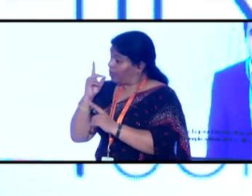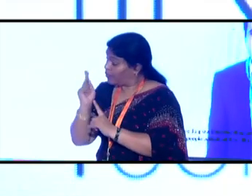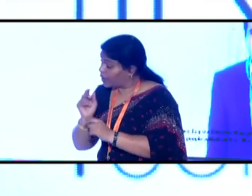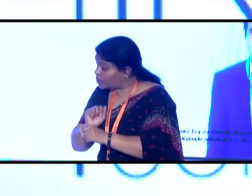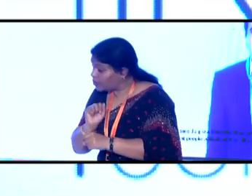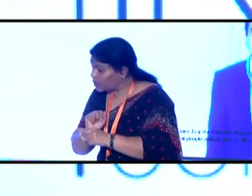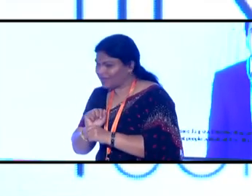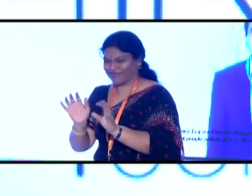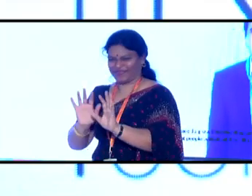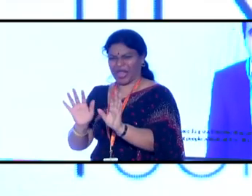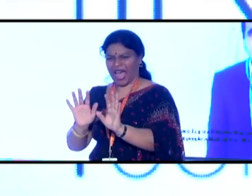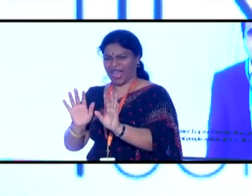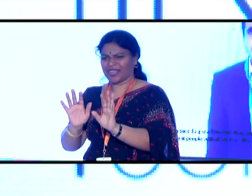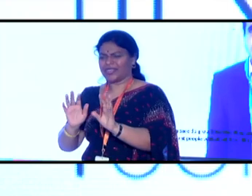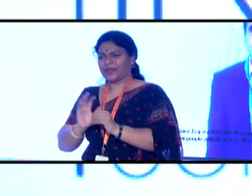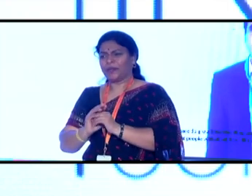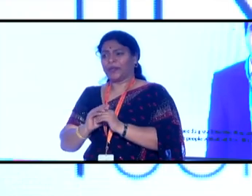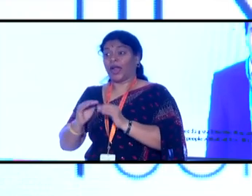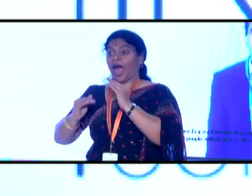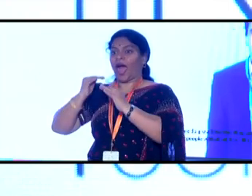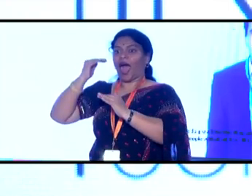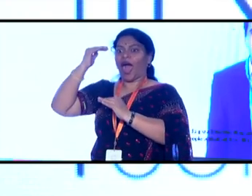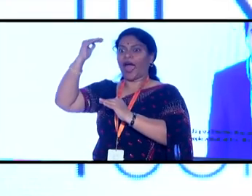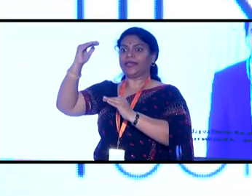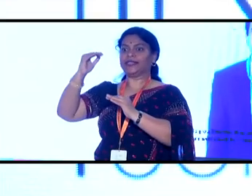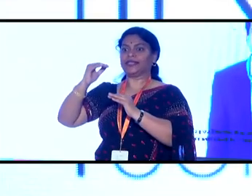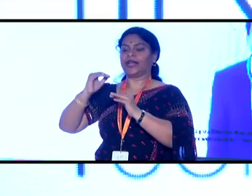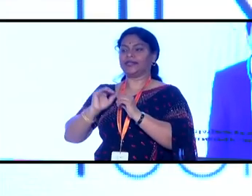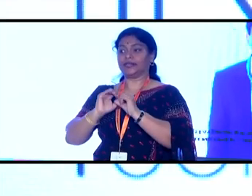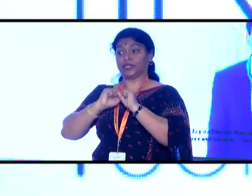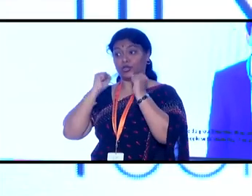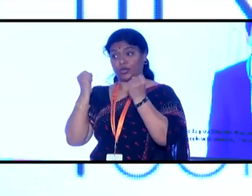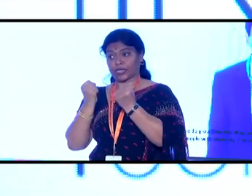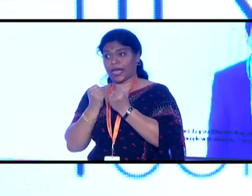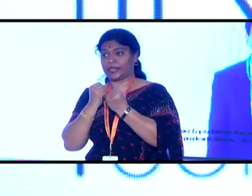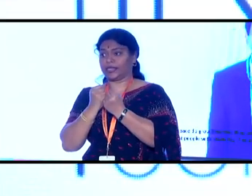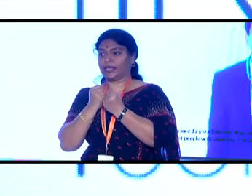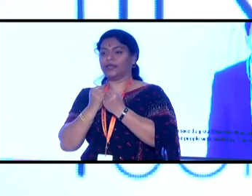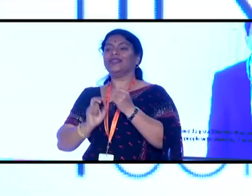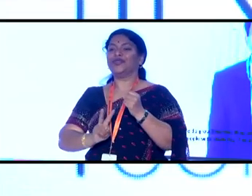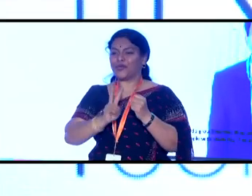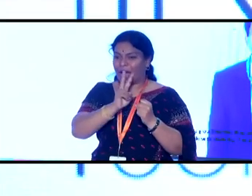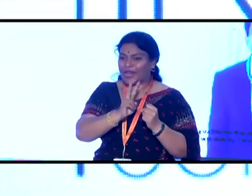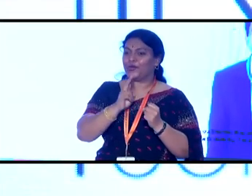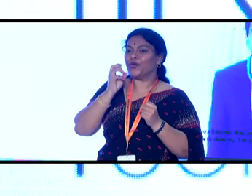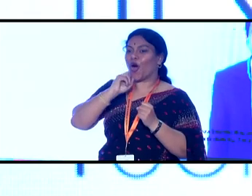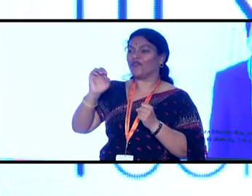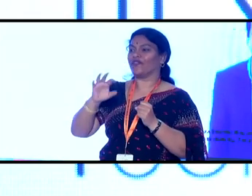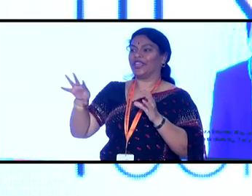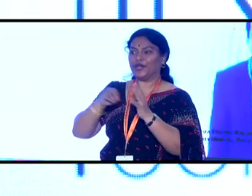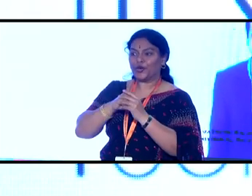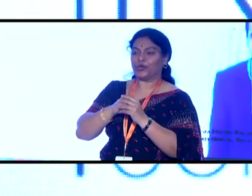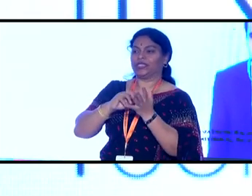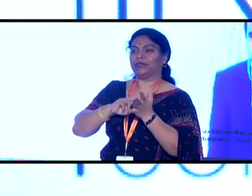it entails is setting higher standards for the society which claims to be committed to the value of inclusion, and